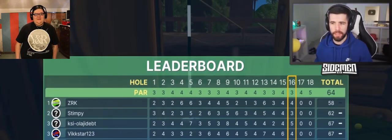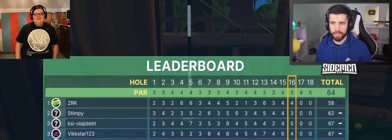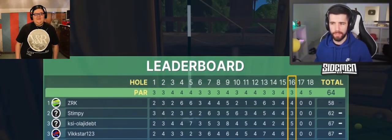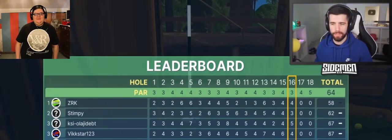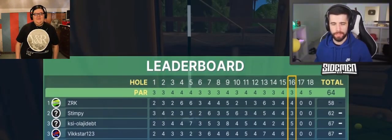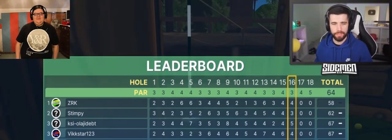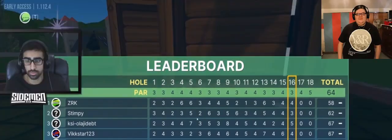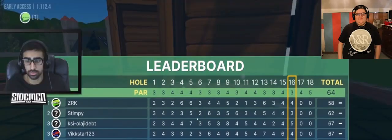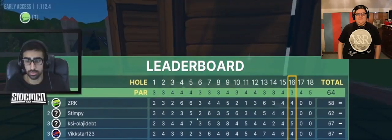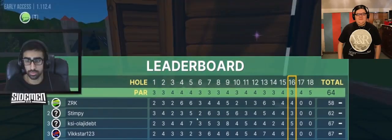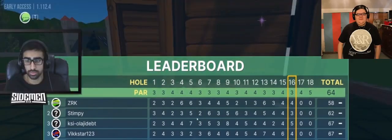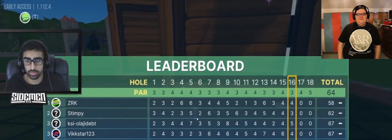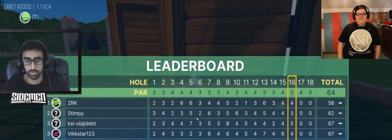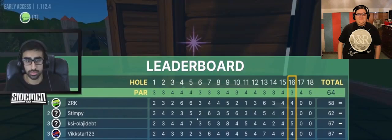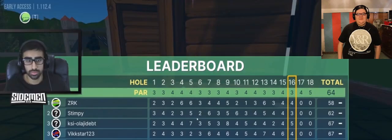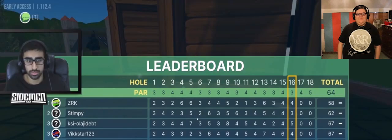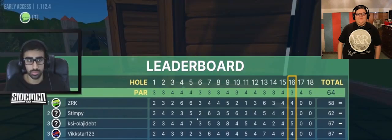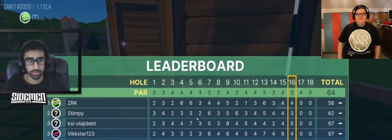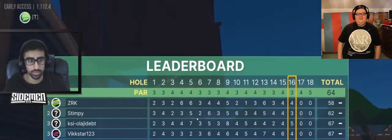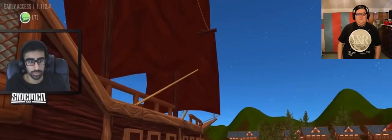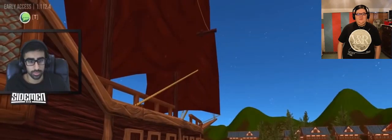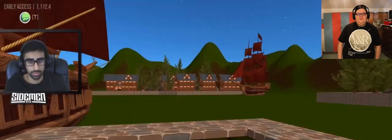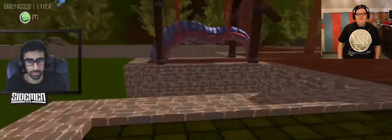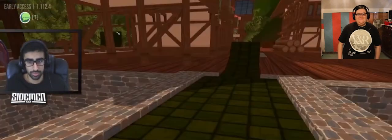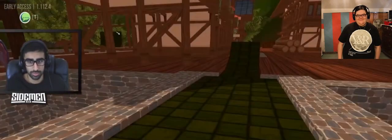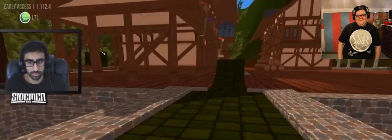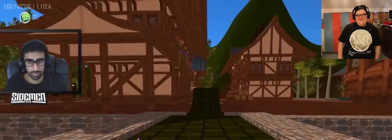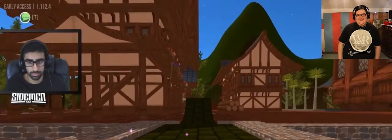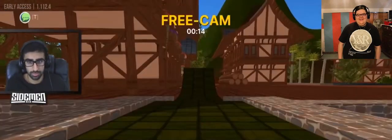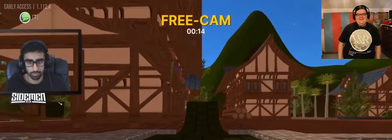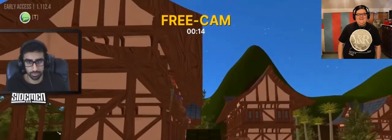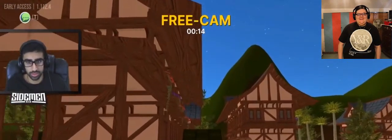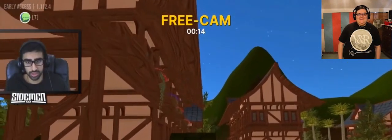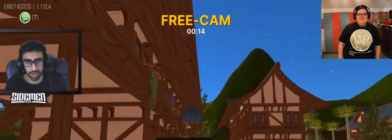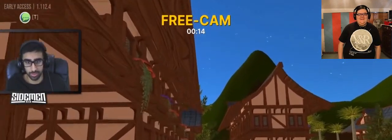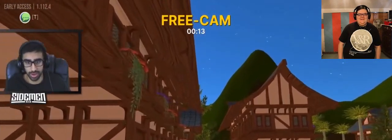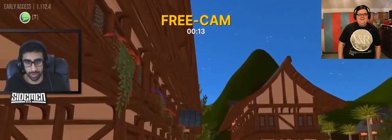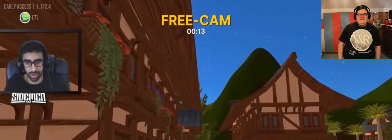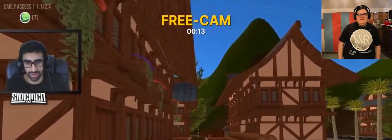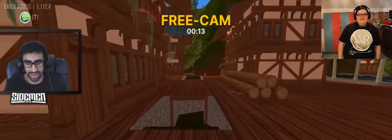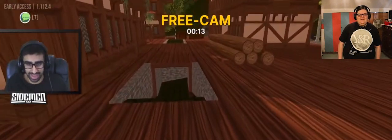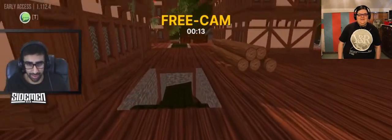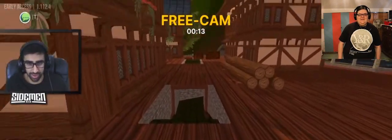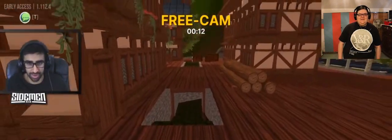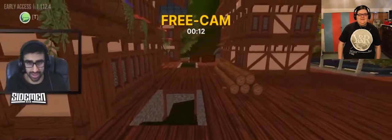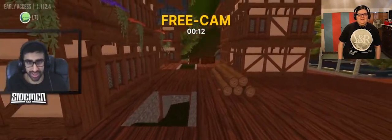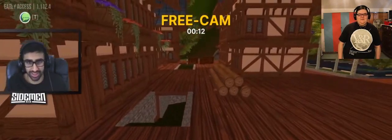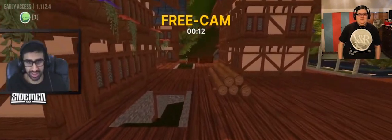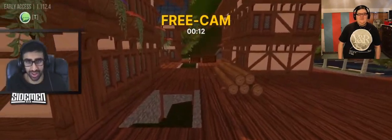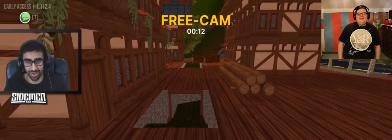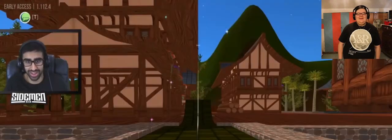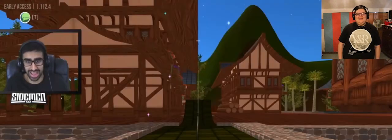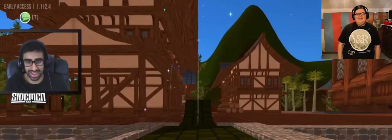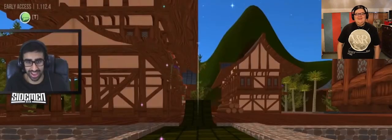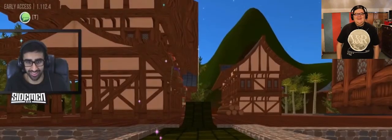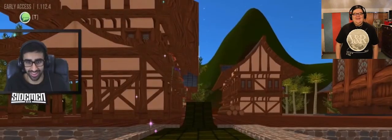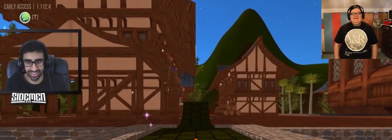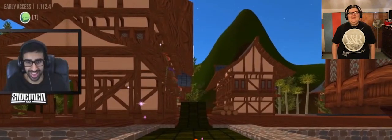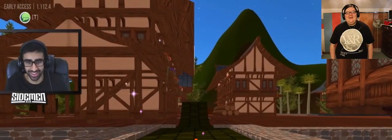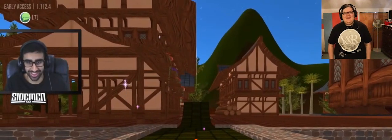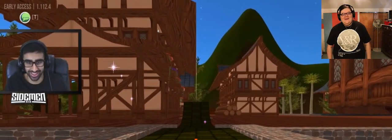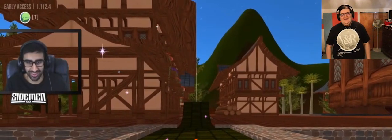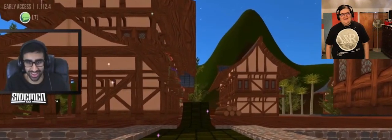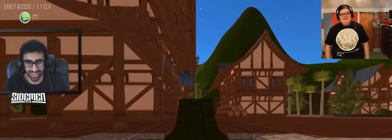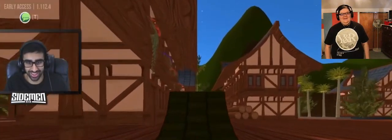props in load for you. Oh, JJV Vic. And Ethan's just born. I might lag out in a minute.